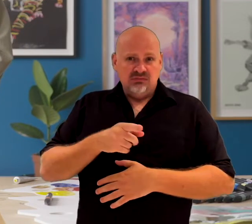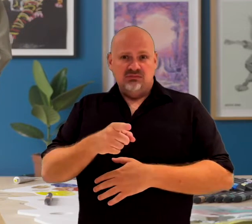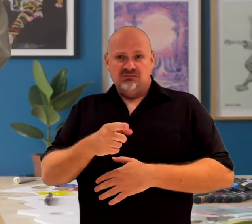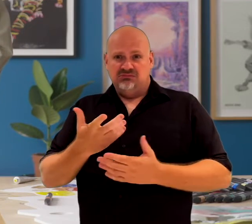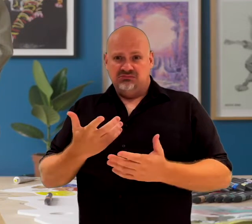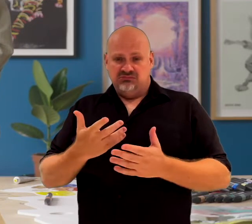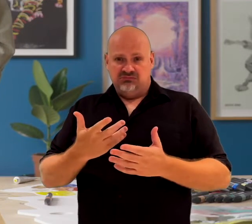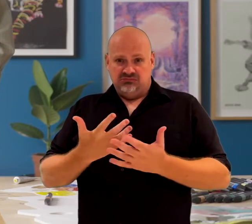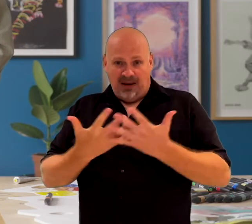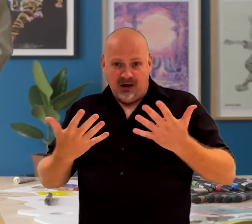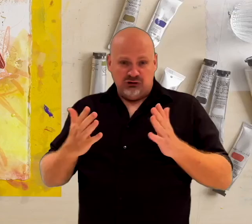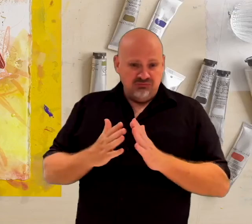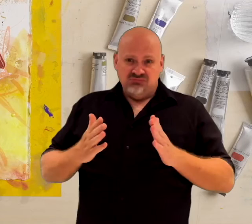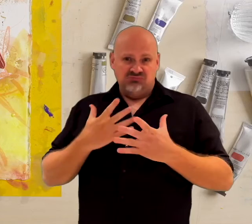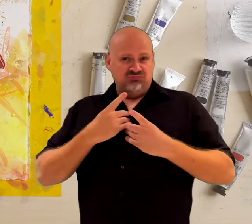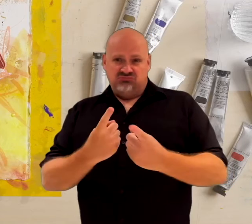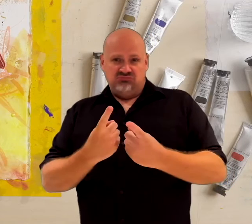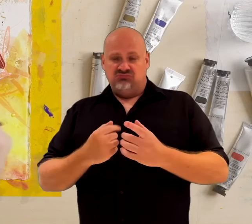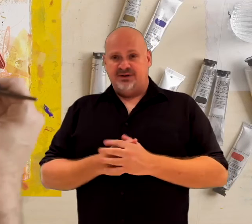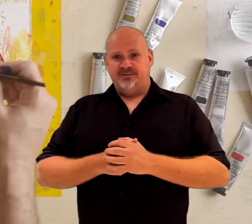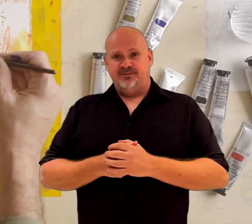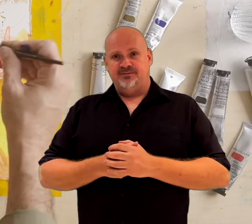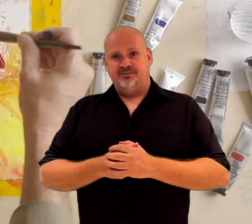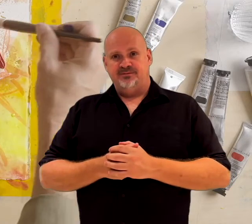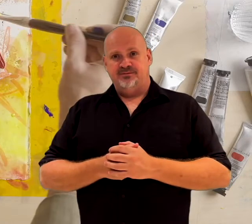you want to use the color.